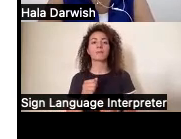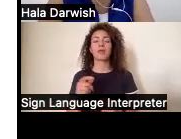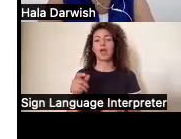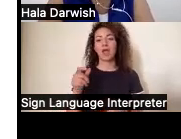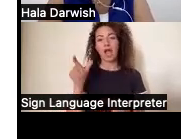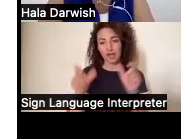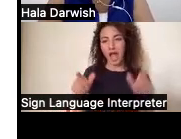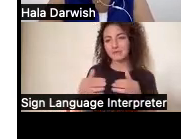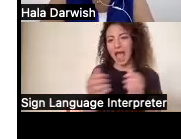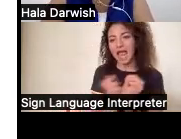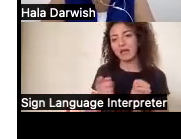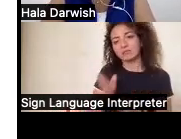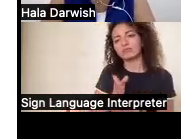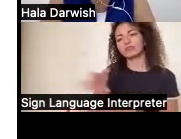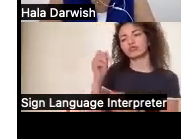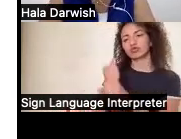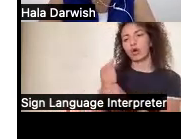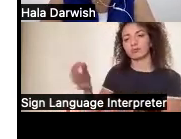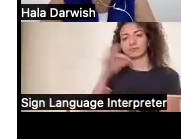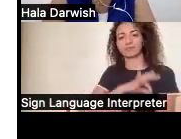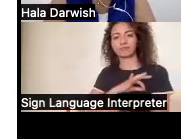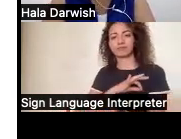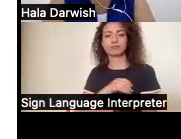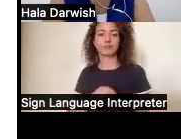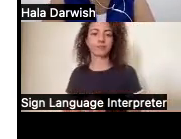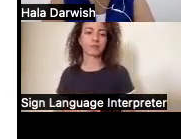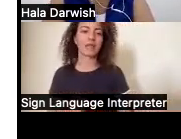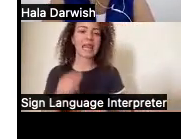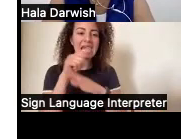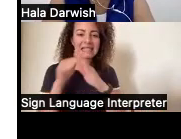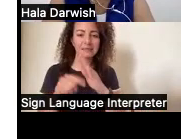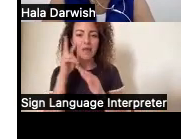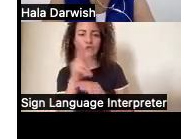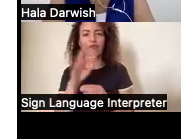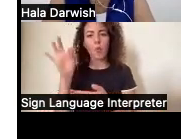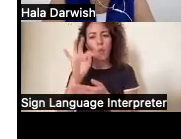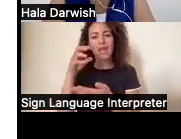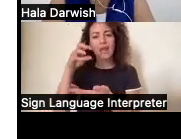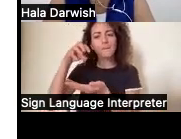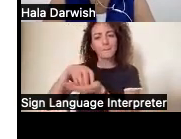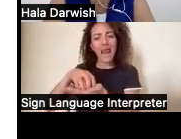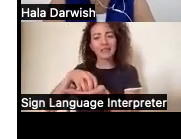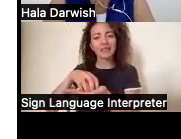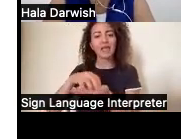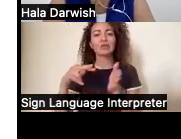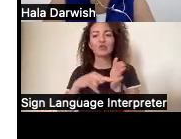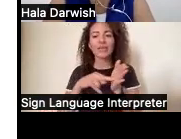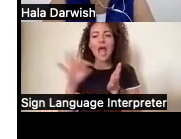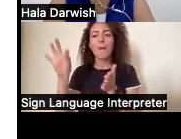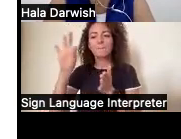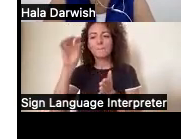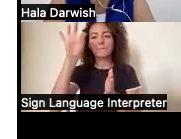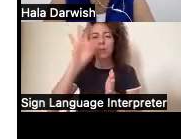in Hama, 27 in Hasake, and 48 in Aleppo. We have